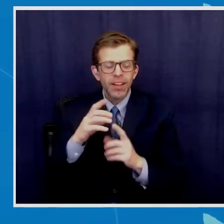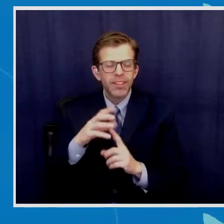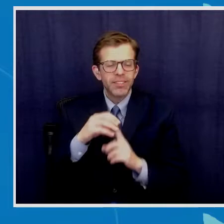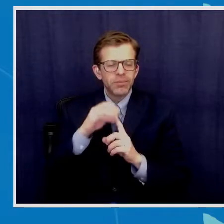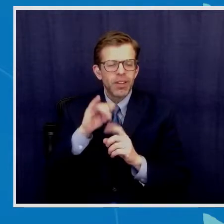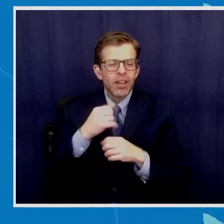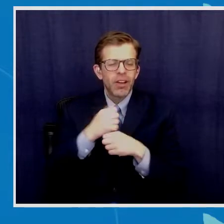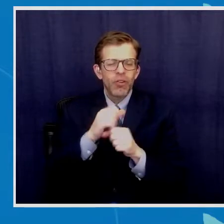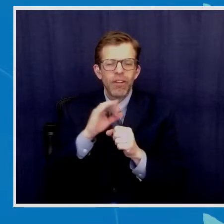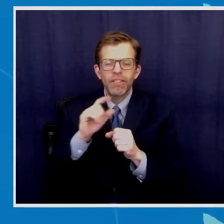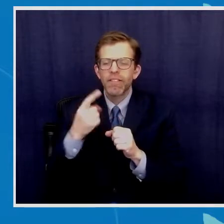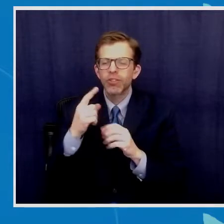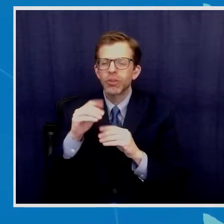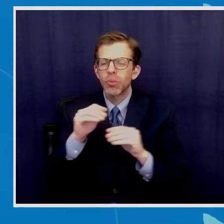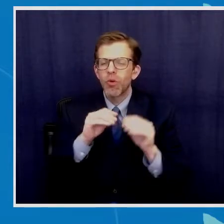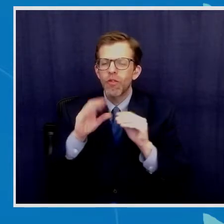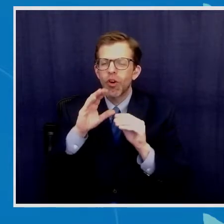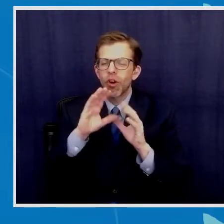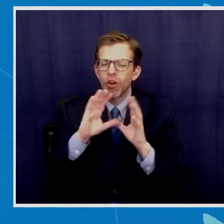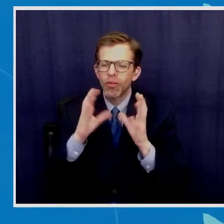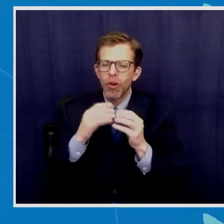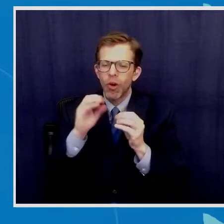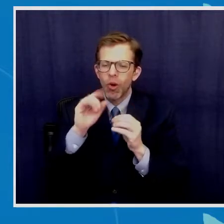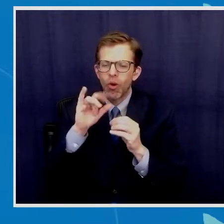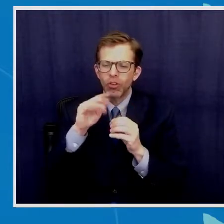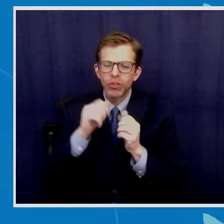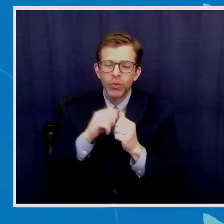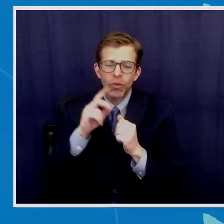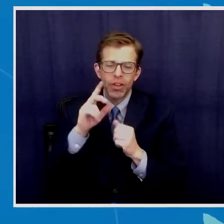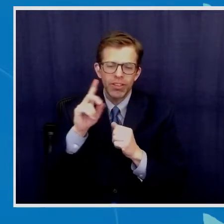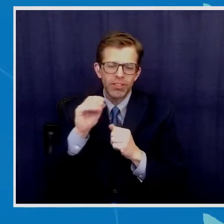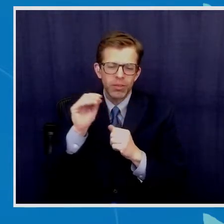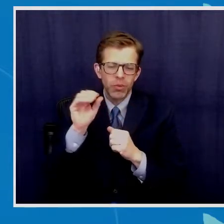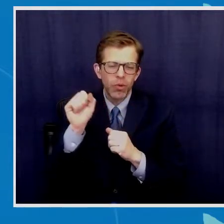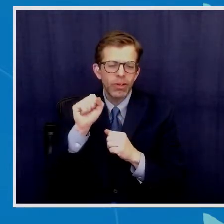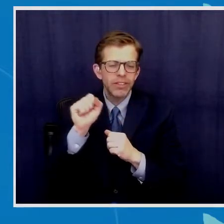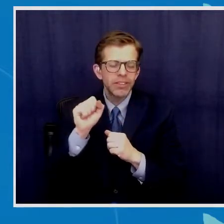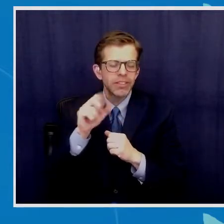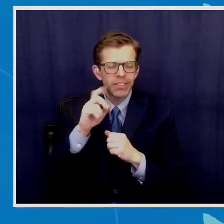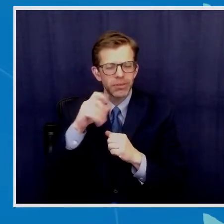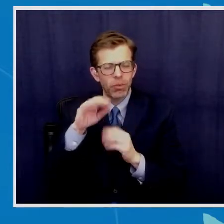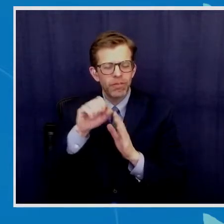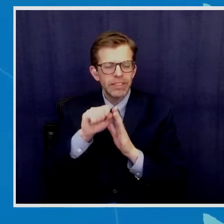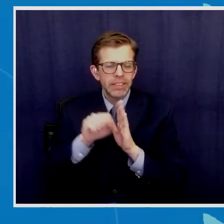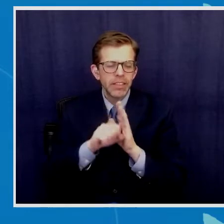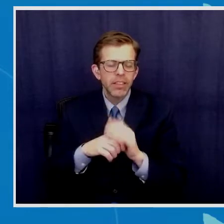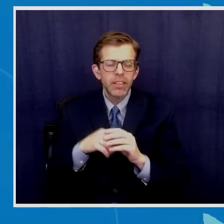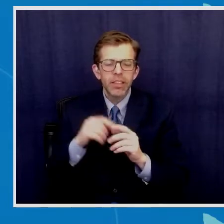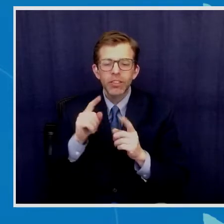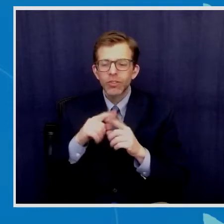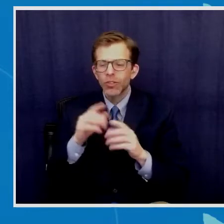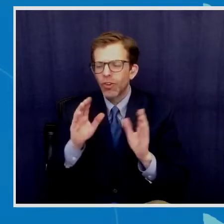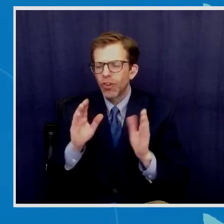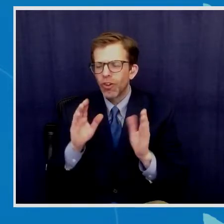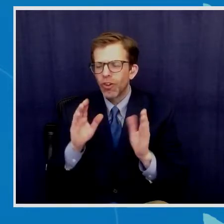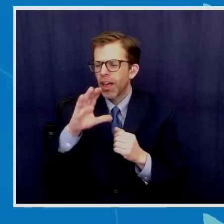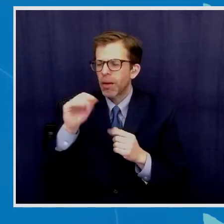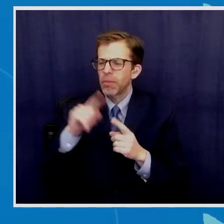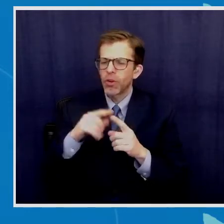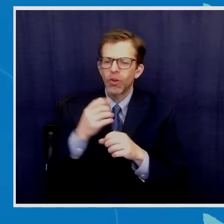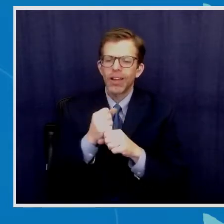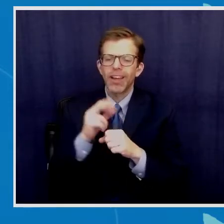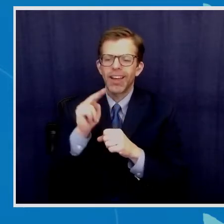Mover Coalition with the Department of State, and the idea to get these companies really to get a net zero supply chain.